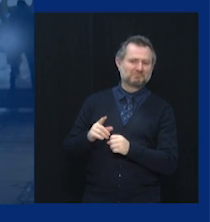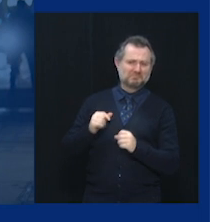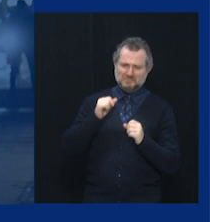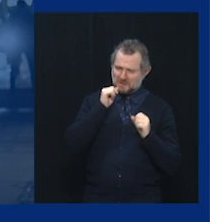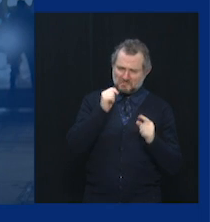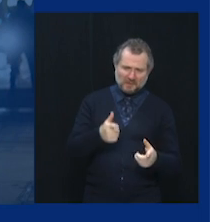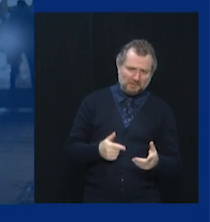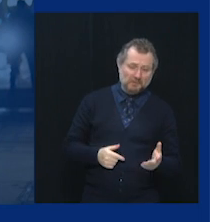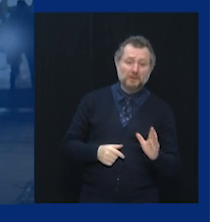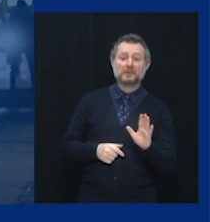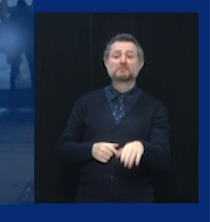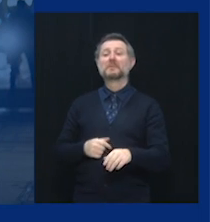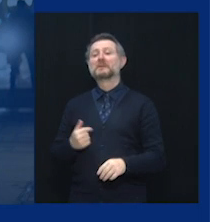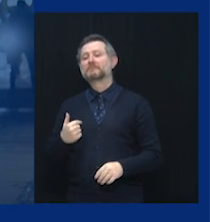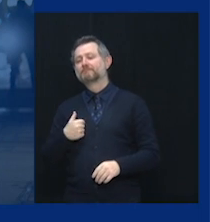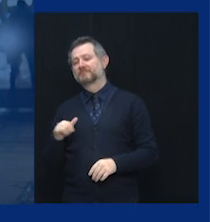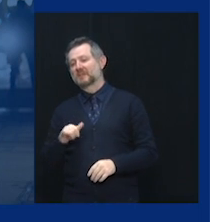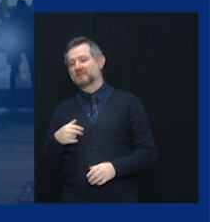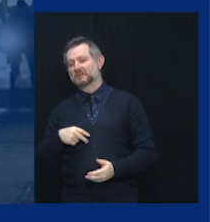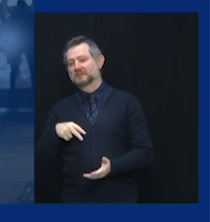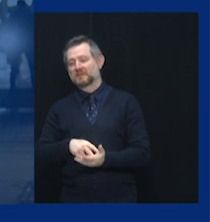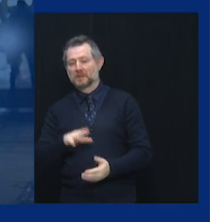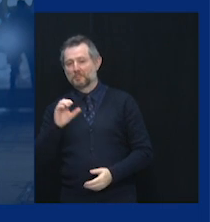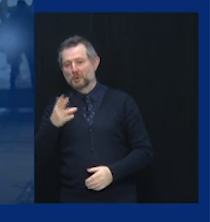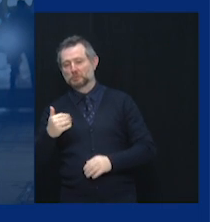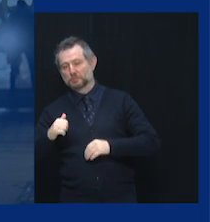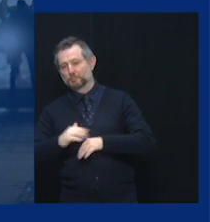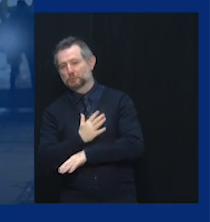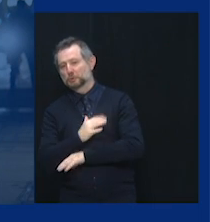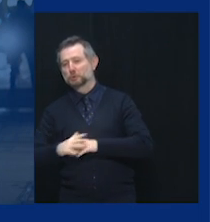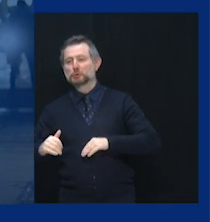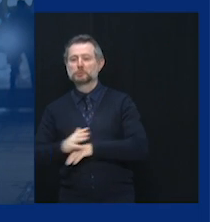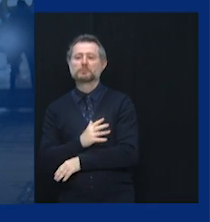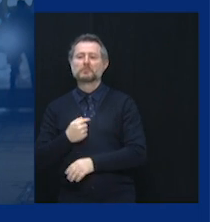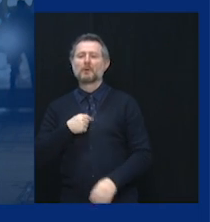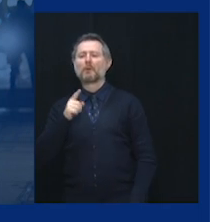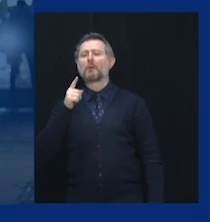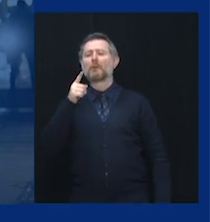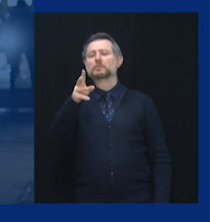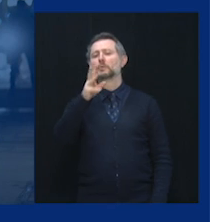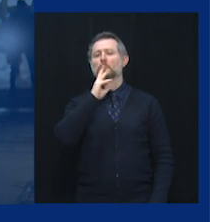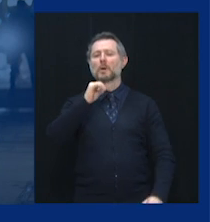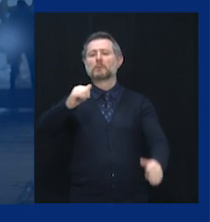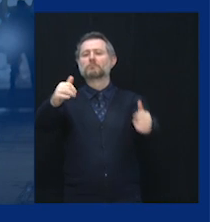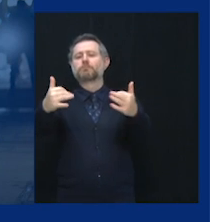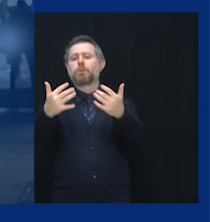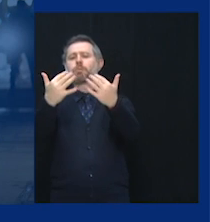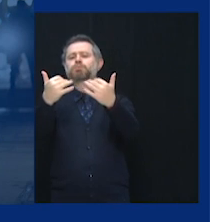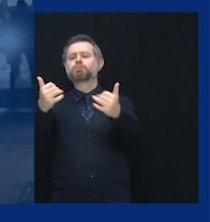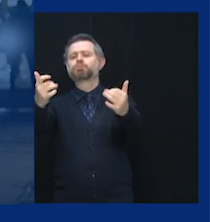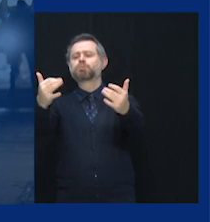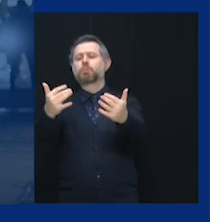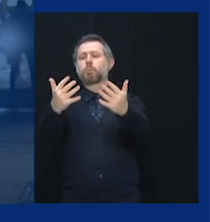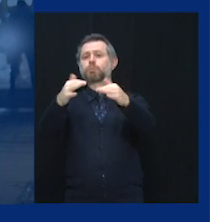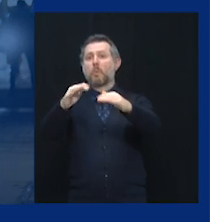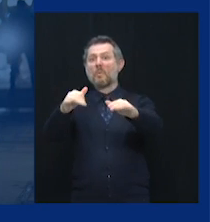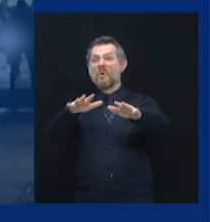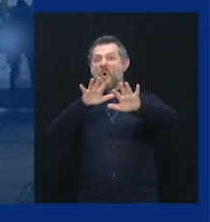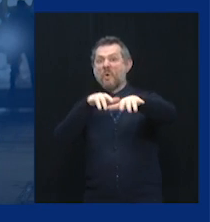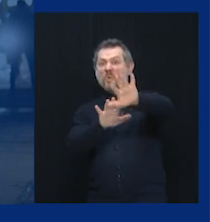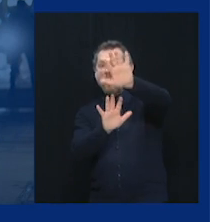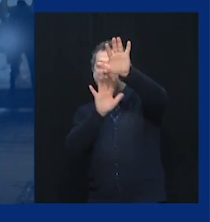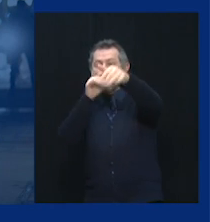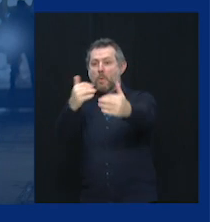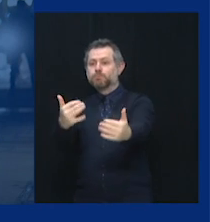beach, and you see in the distance a large wave building. And we're standing on the beach, and the wave